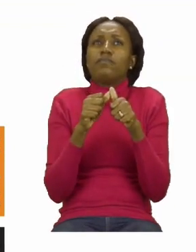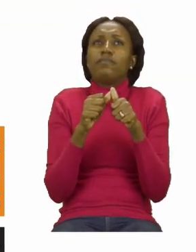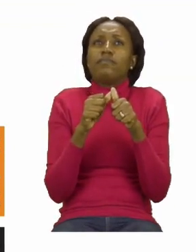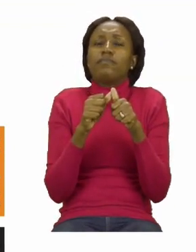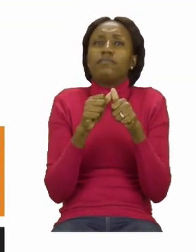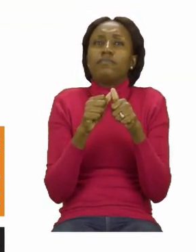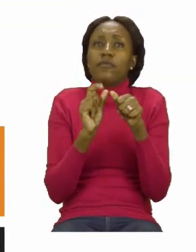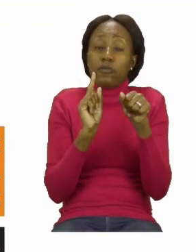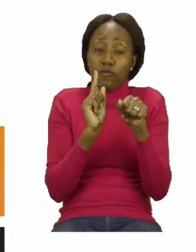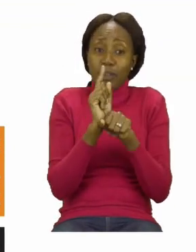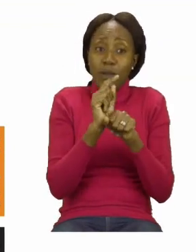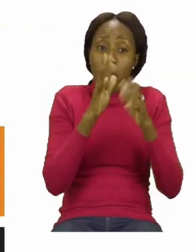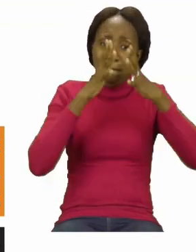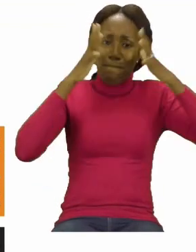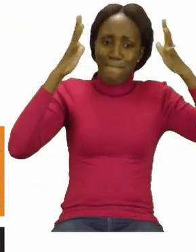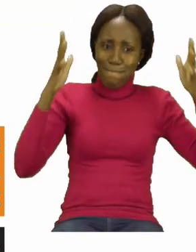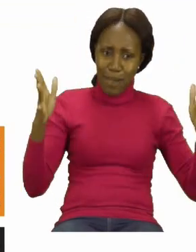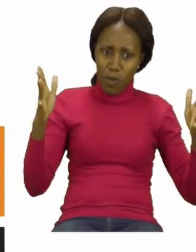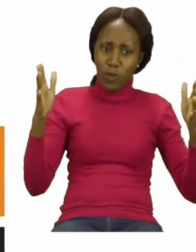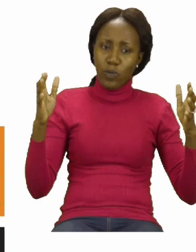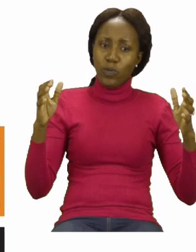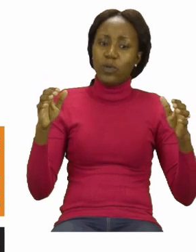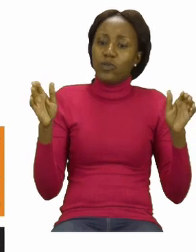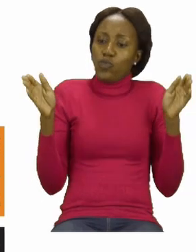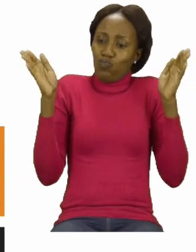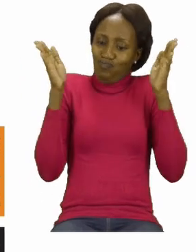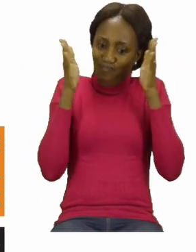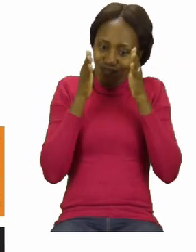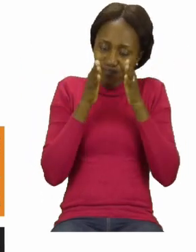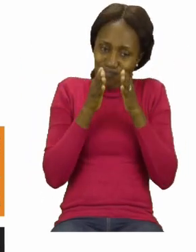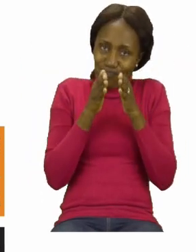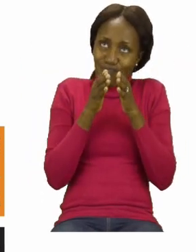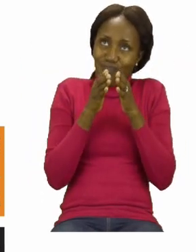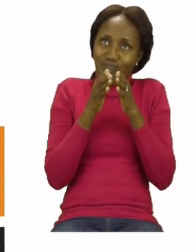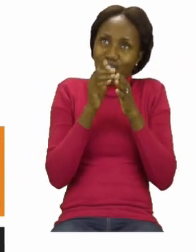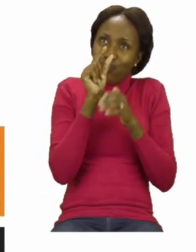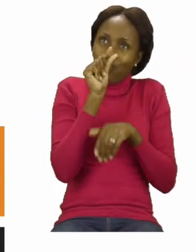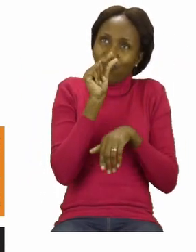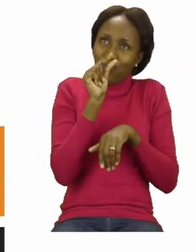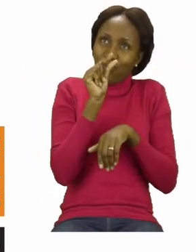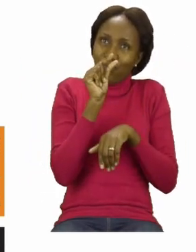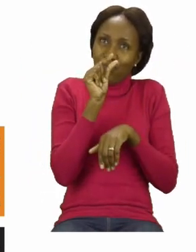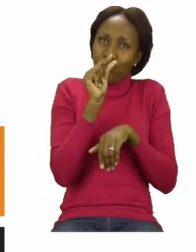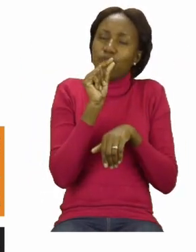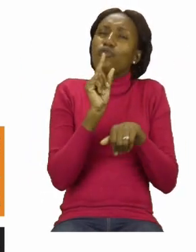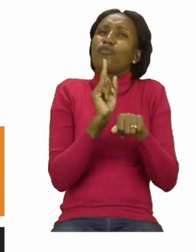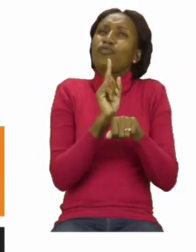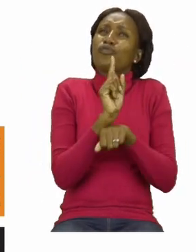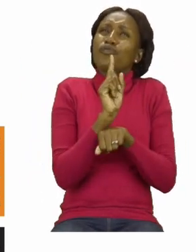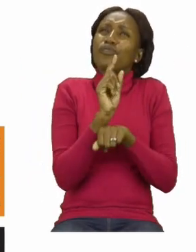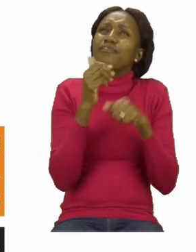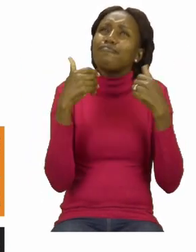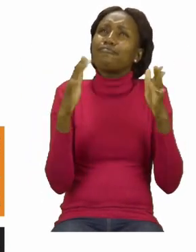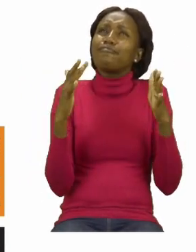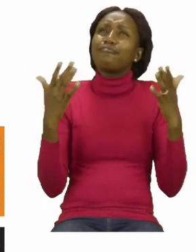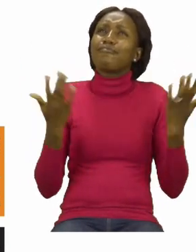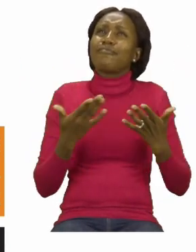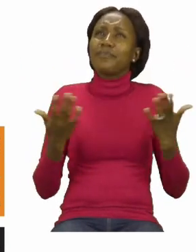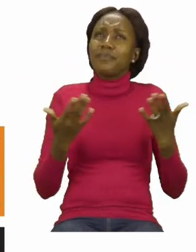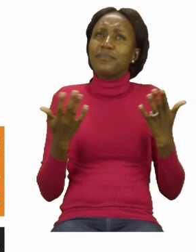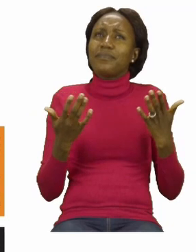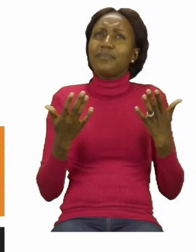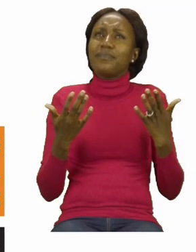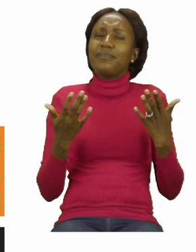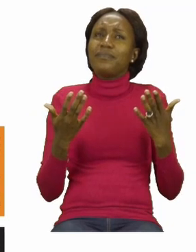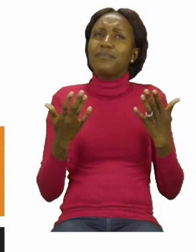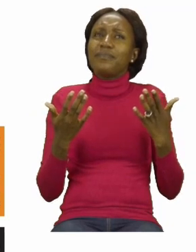doing from big to small, that means we are going to be starting our counting going from